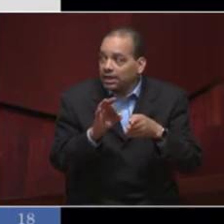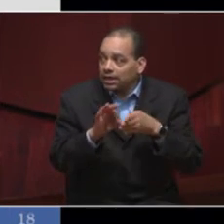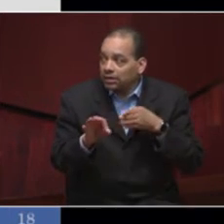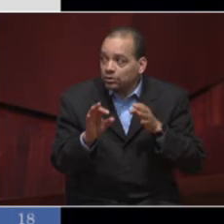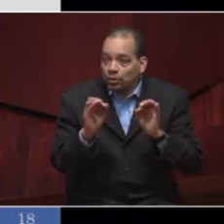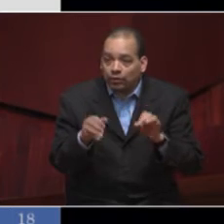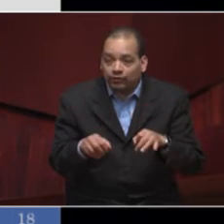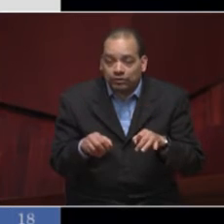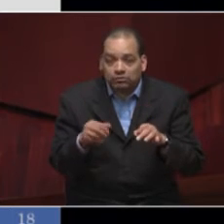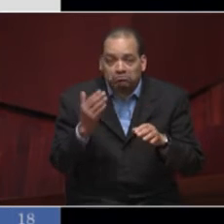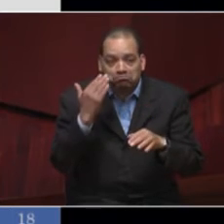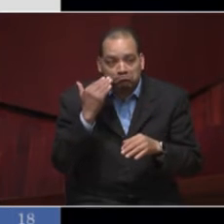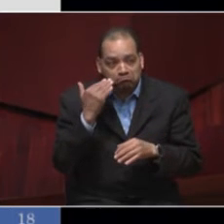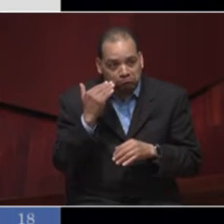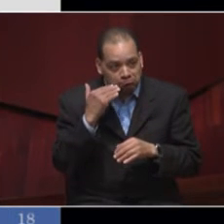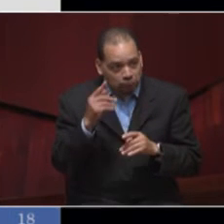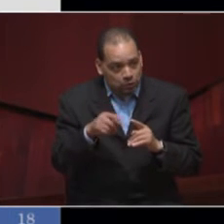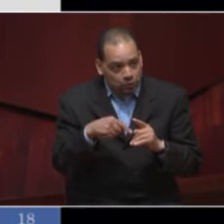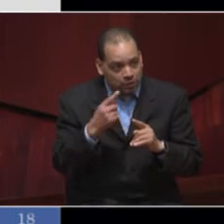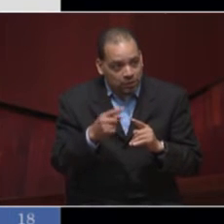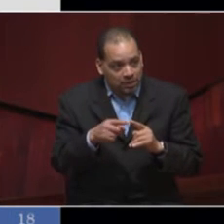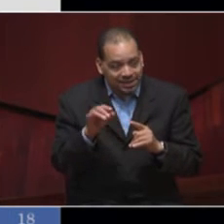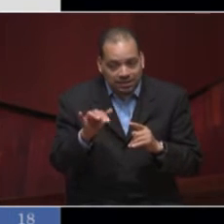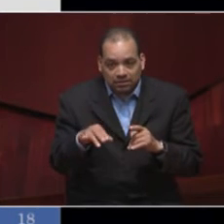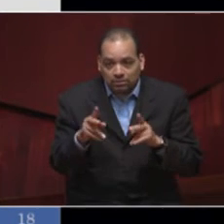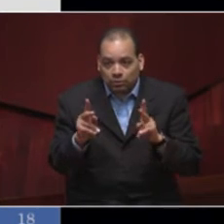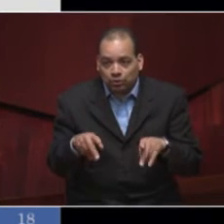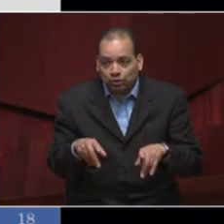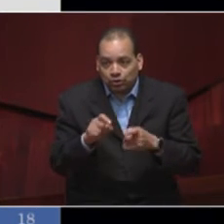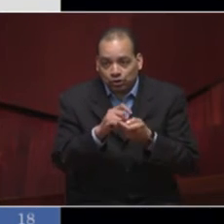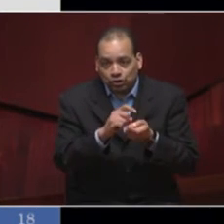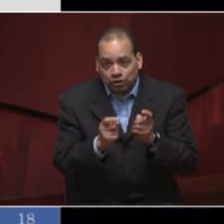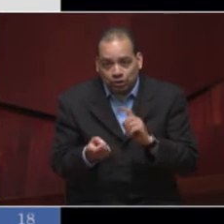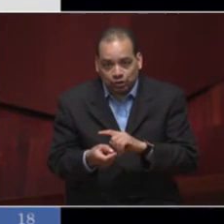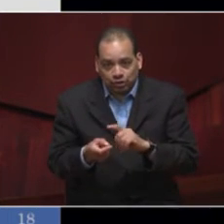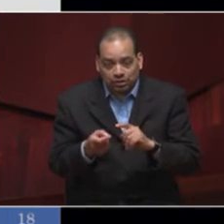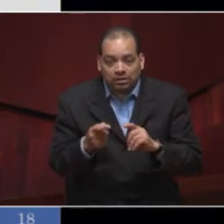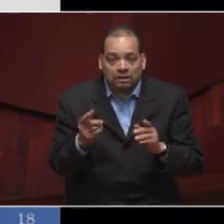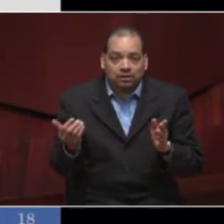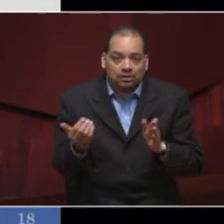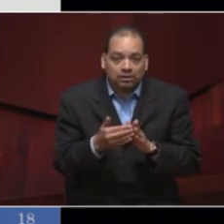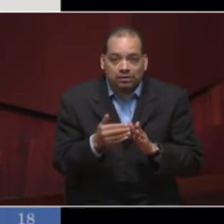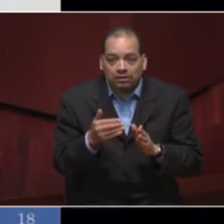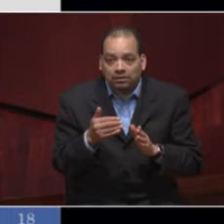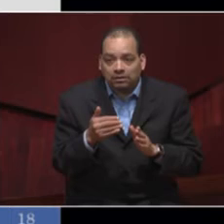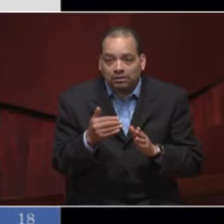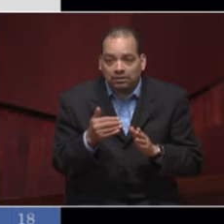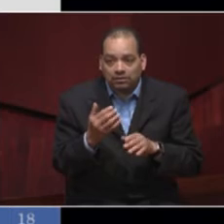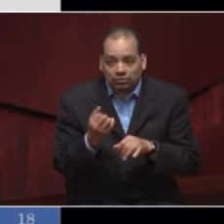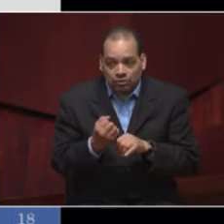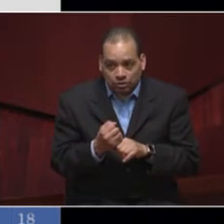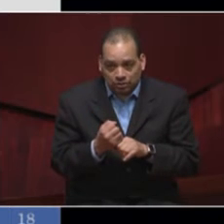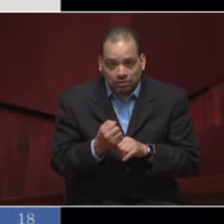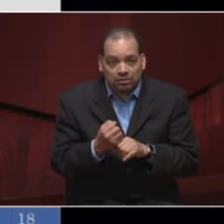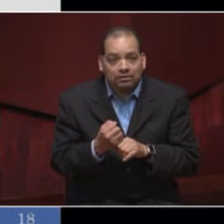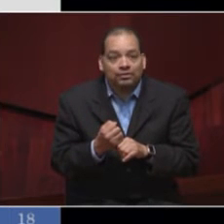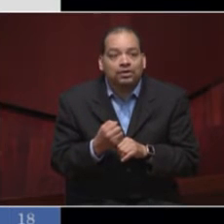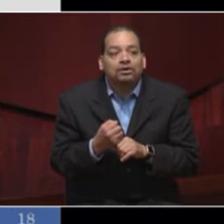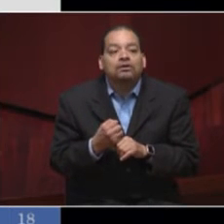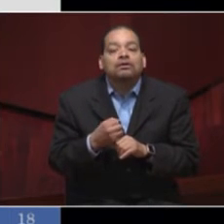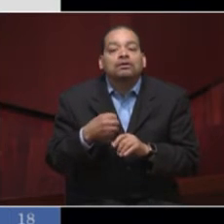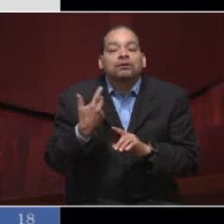informed when that person changes. Again, they receive the quarterly reauthorization